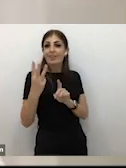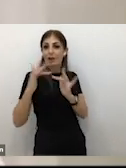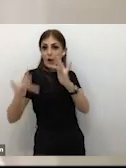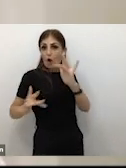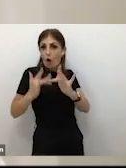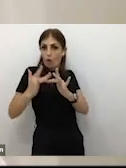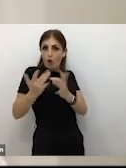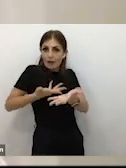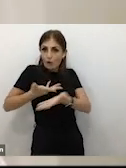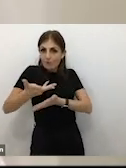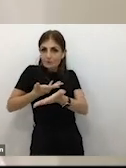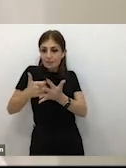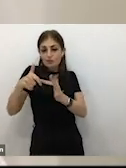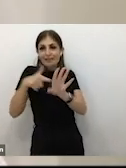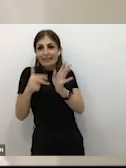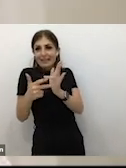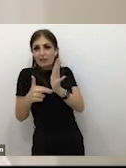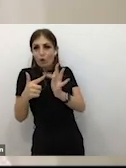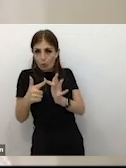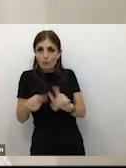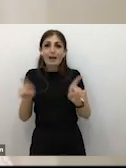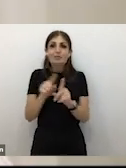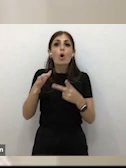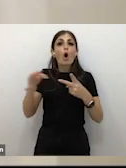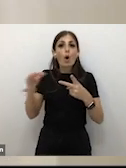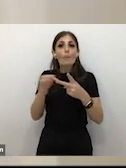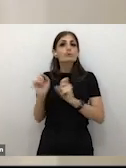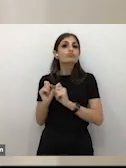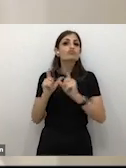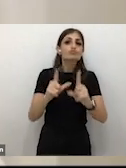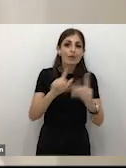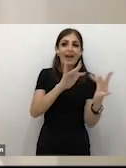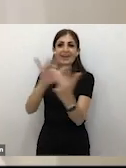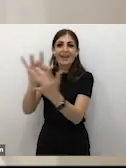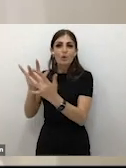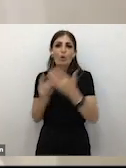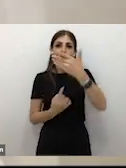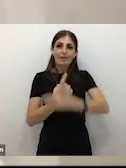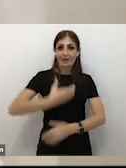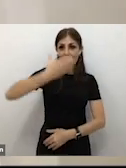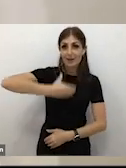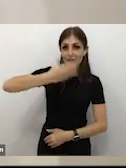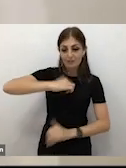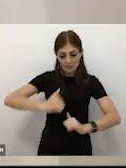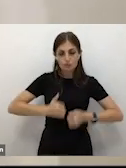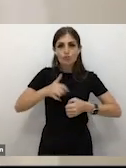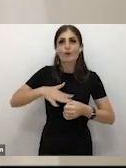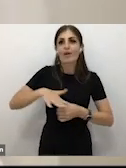keynote conversations, and an option to attend a networking event in person in your